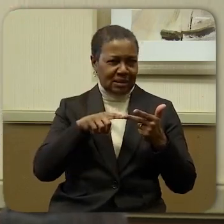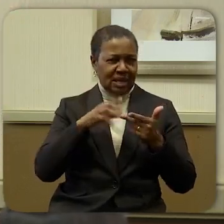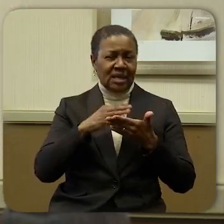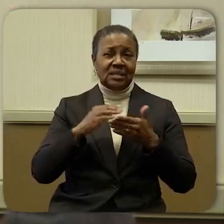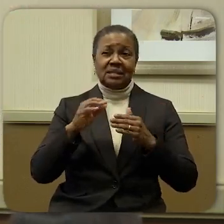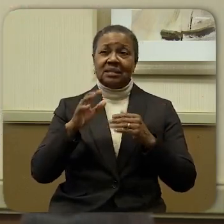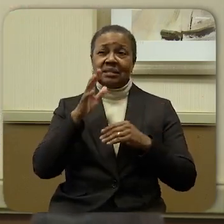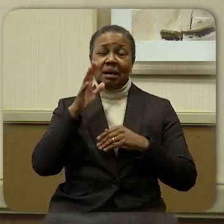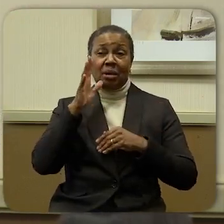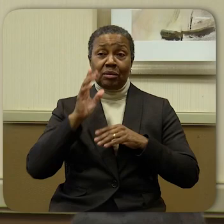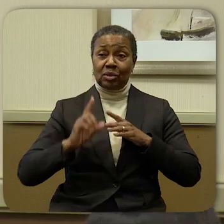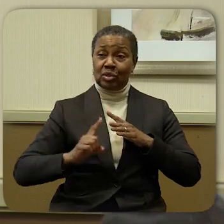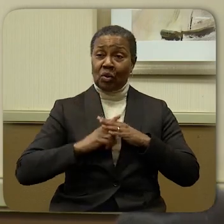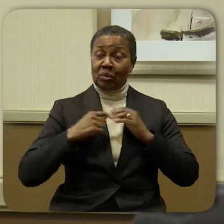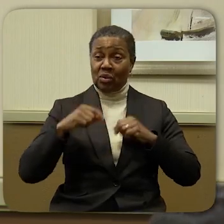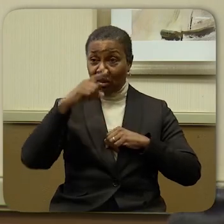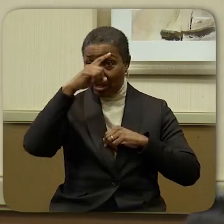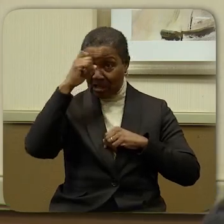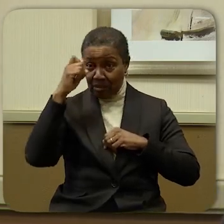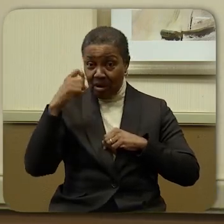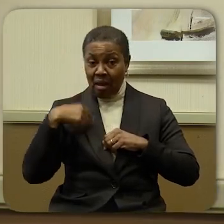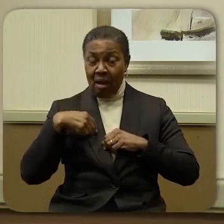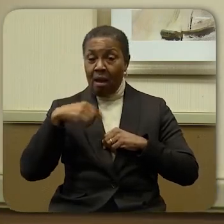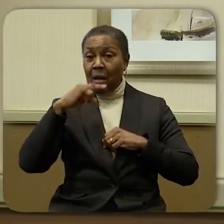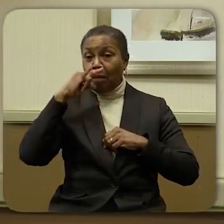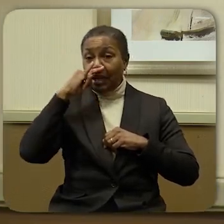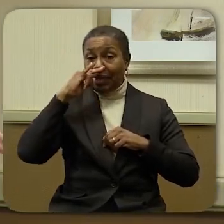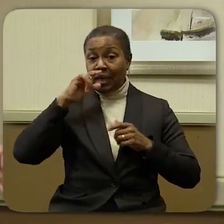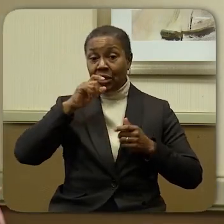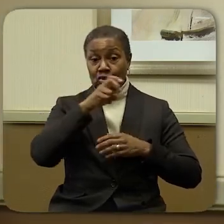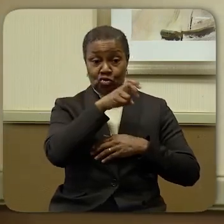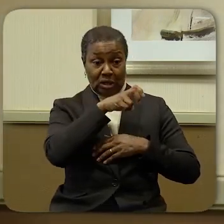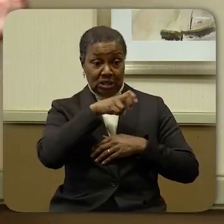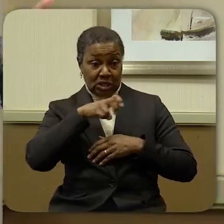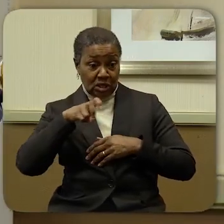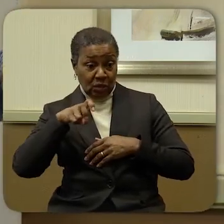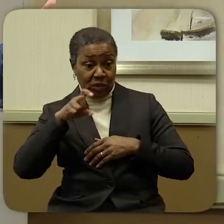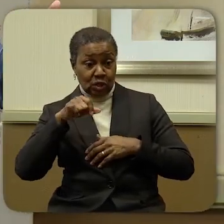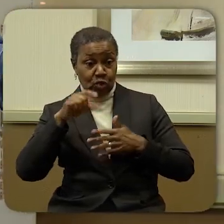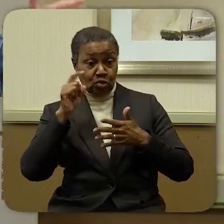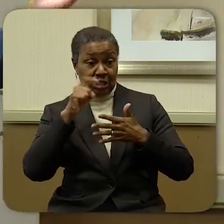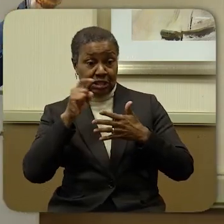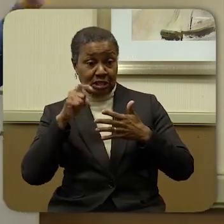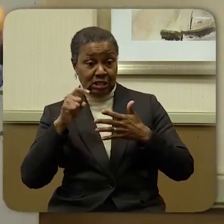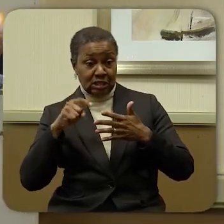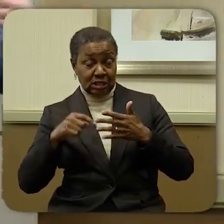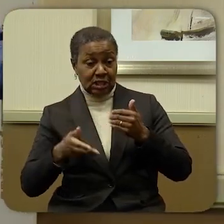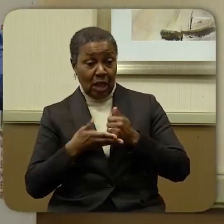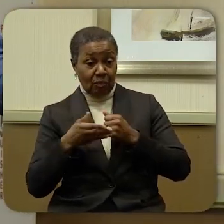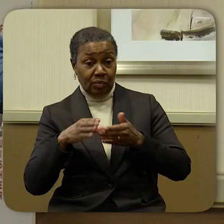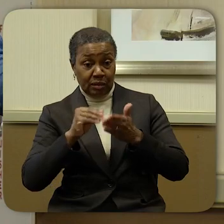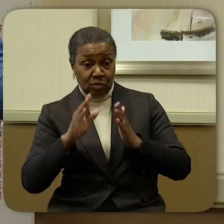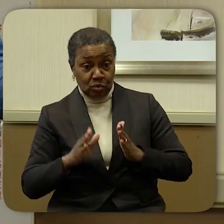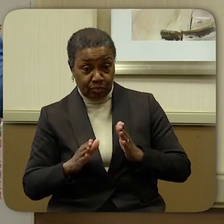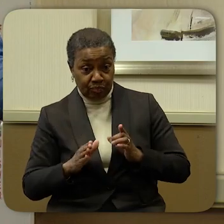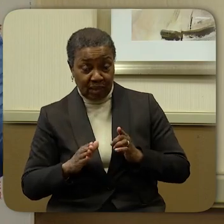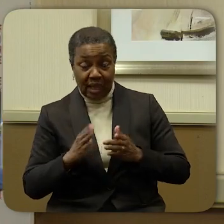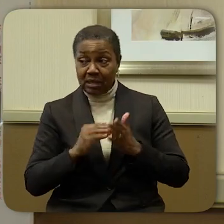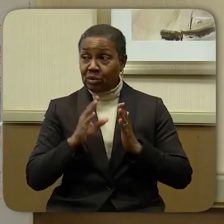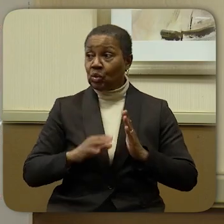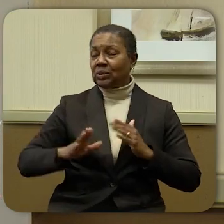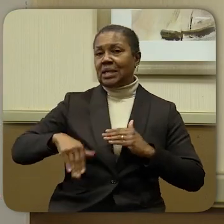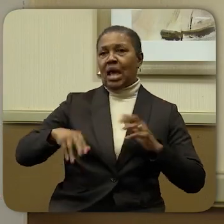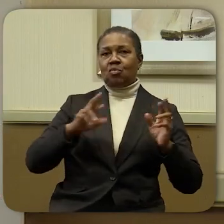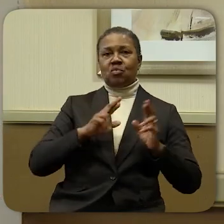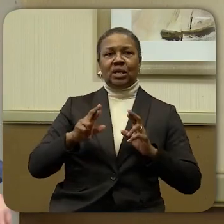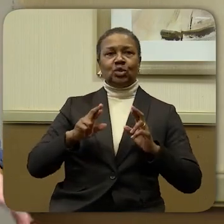show up over the summer and they're like, my kid's transitioning, we need to do X, Y, Z and get them all ready. And then there's other students that are not ready to